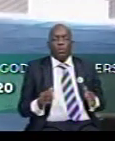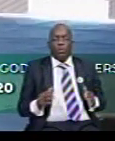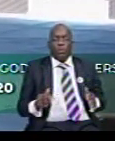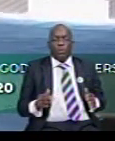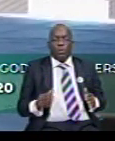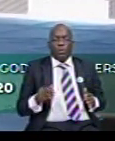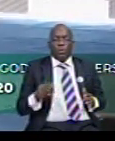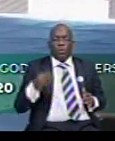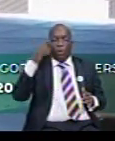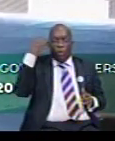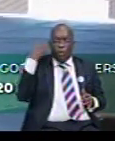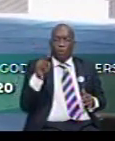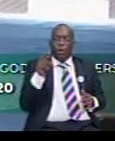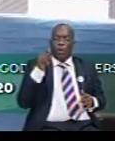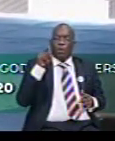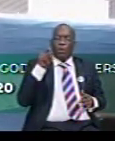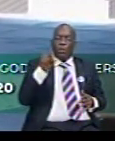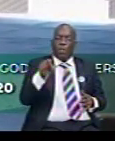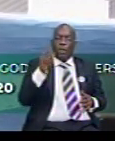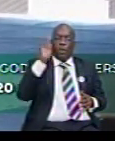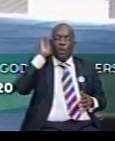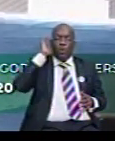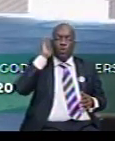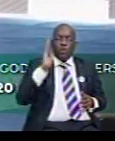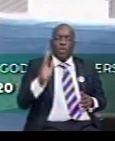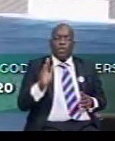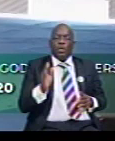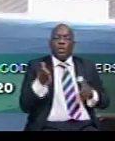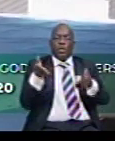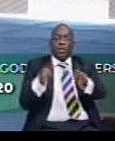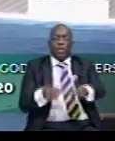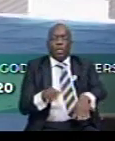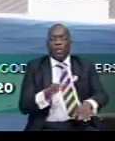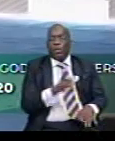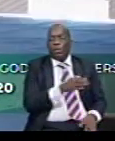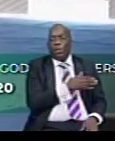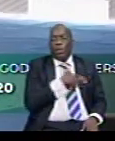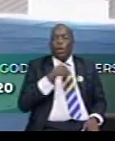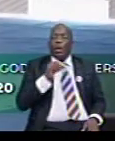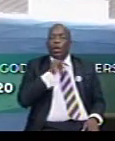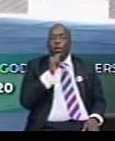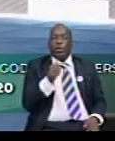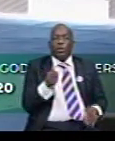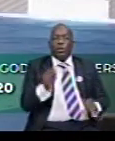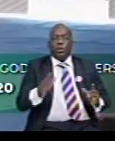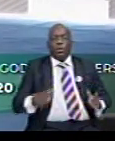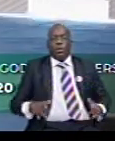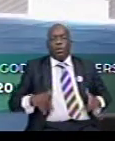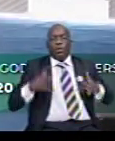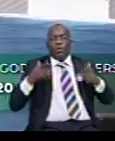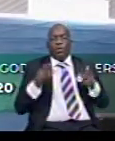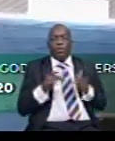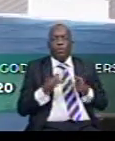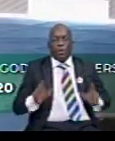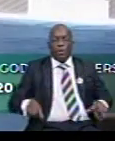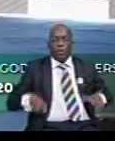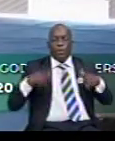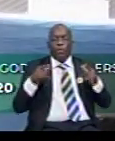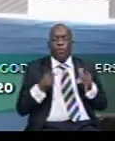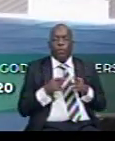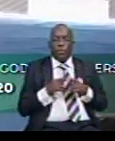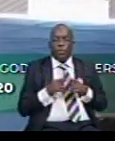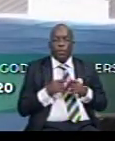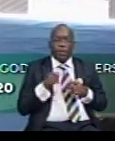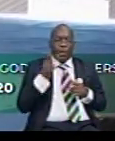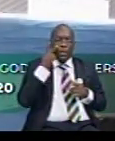for thou shalt die and not live. You see the double